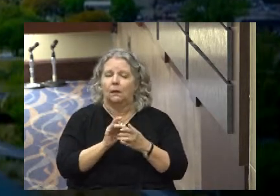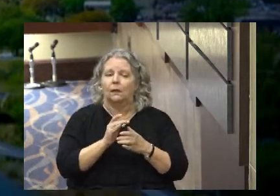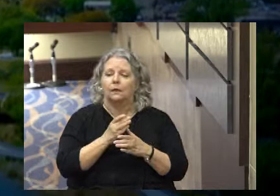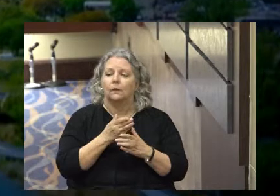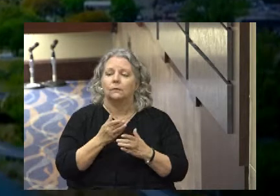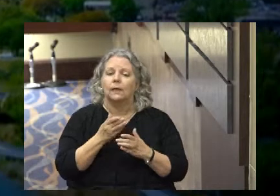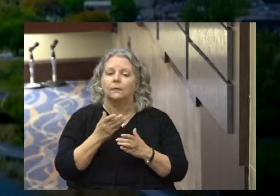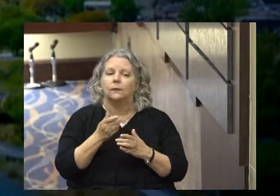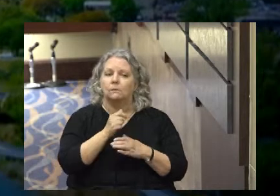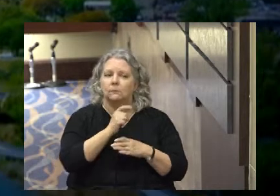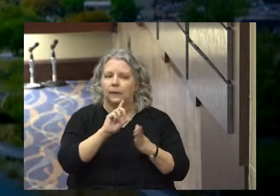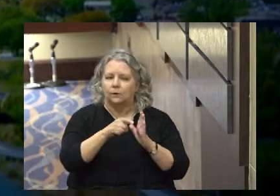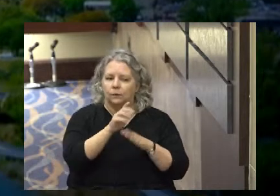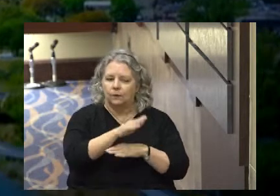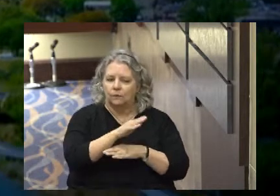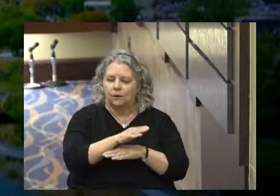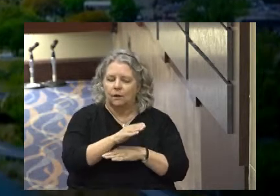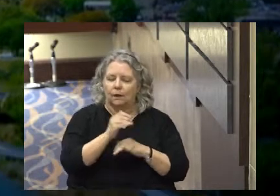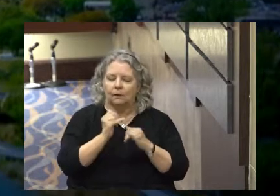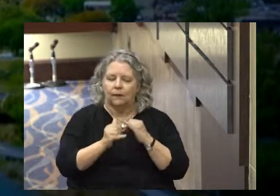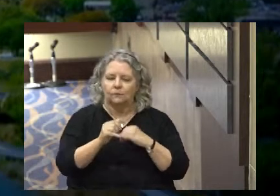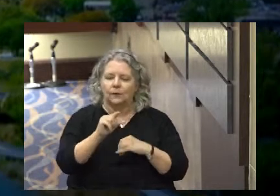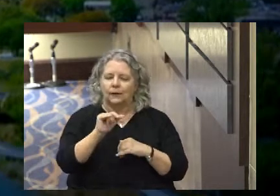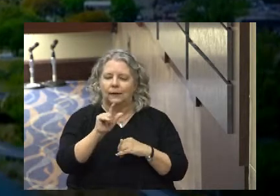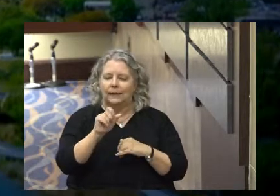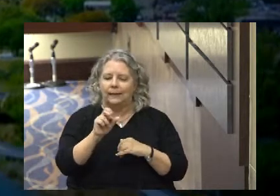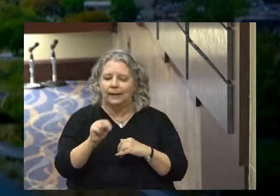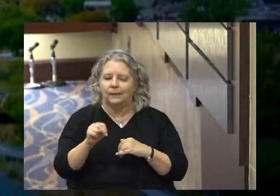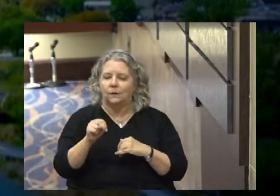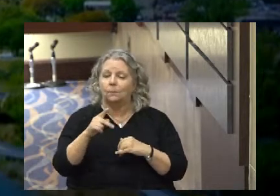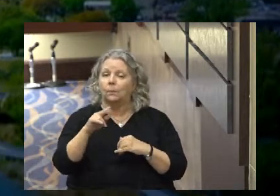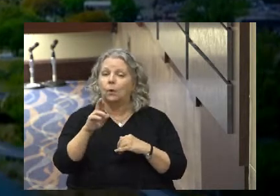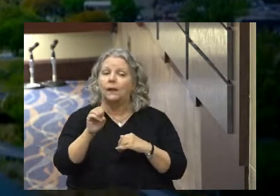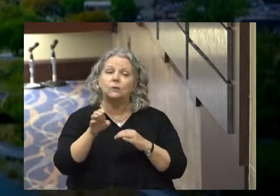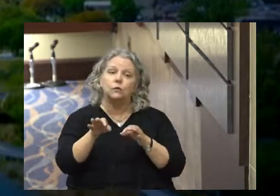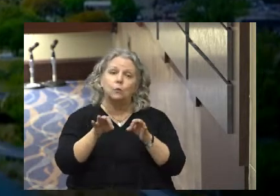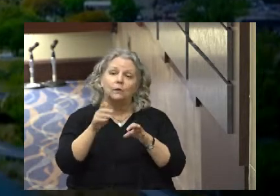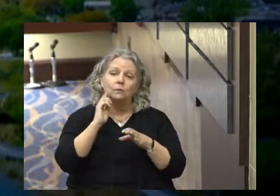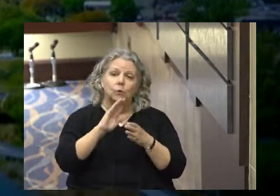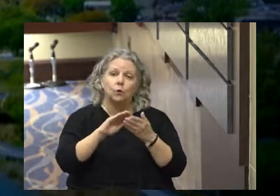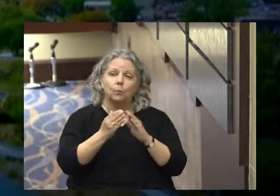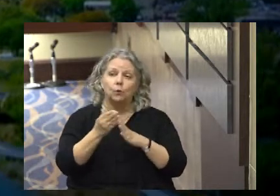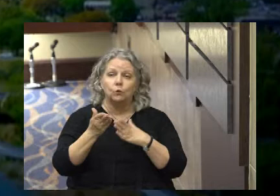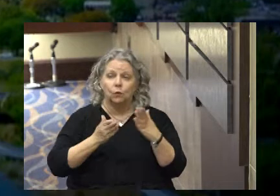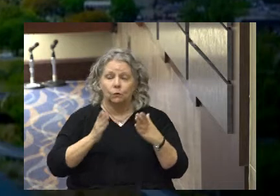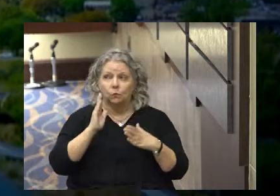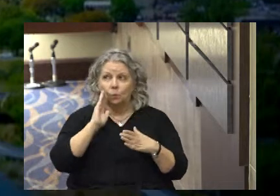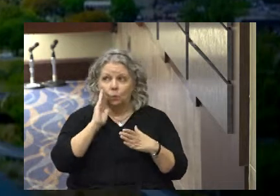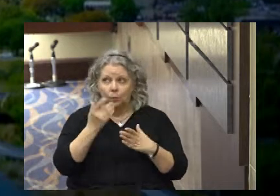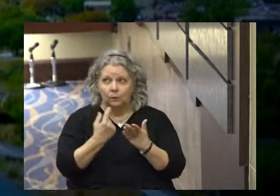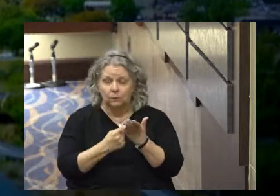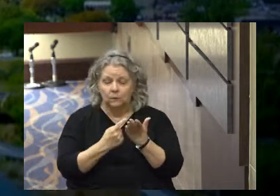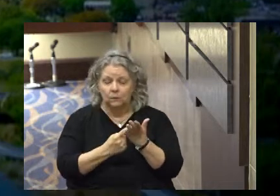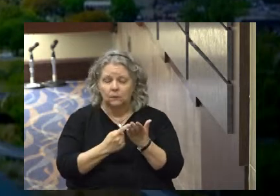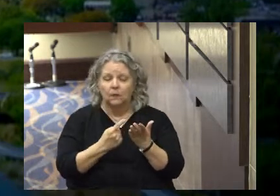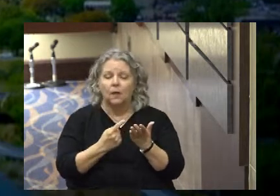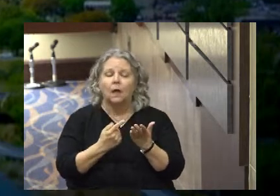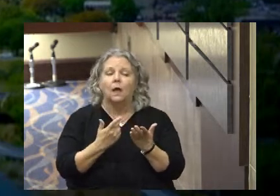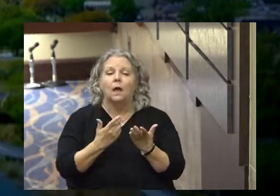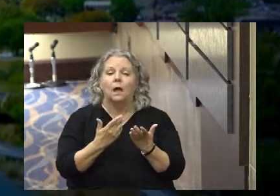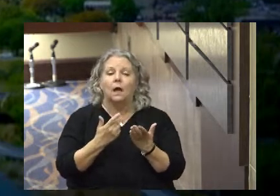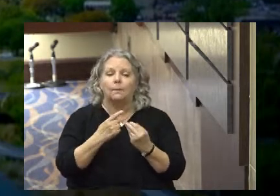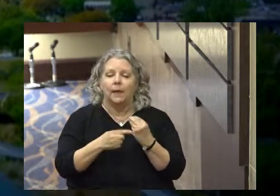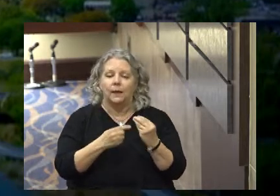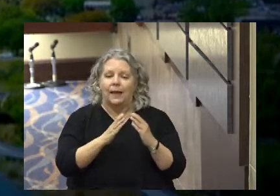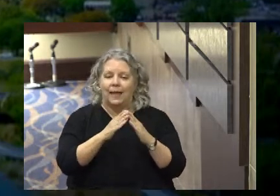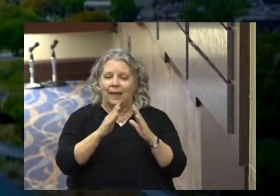And then finally, Galen Price, our Director of Community Services, will cover a housing CDBG-related public